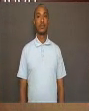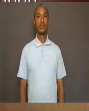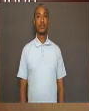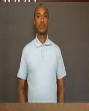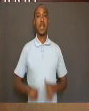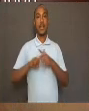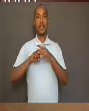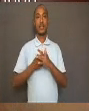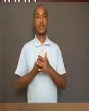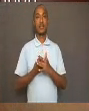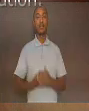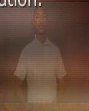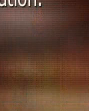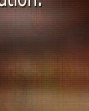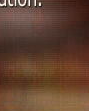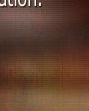Begin.